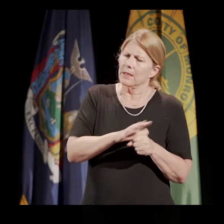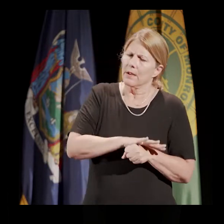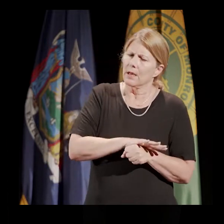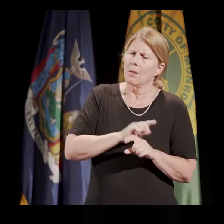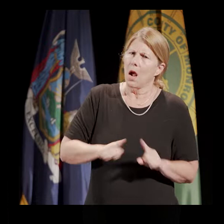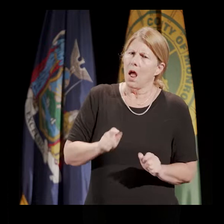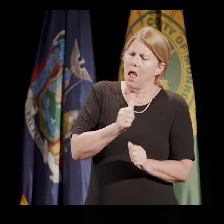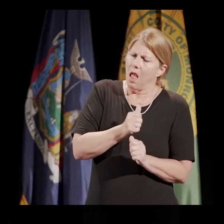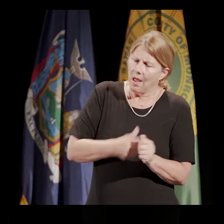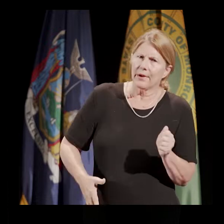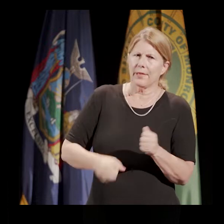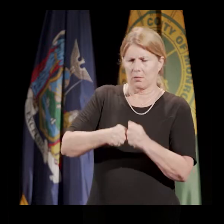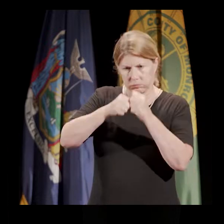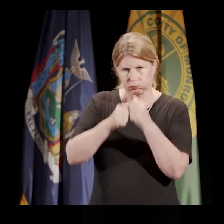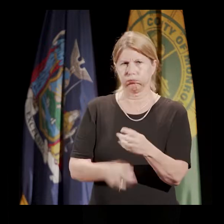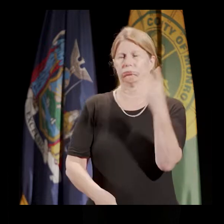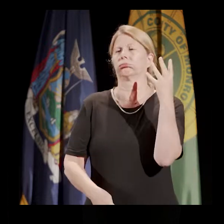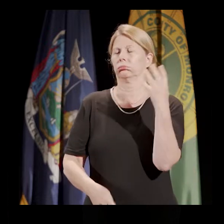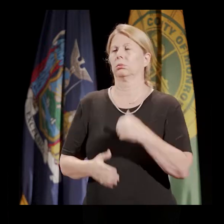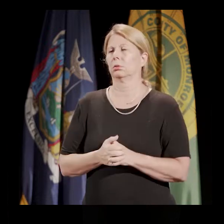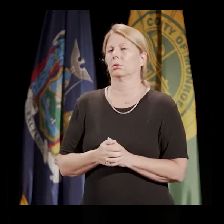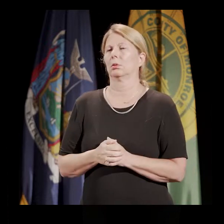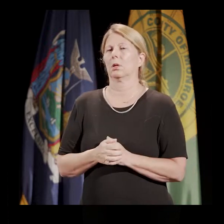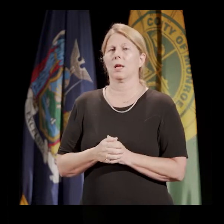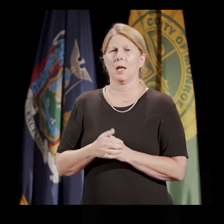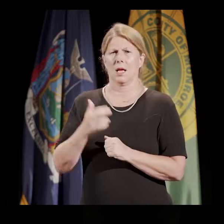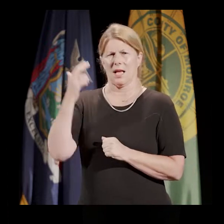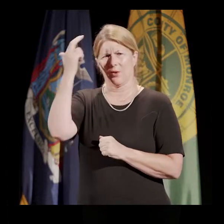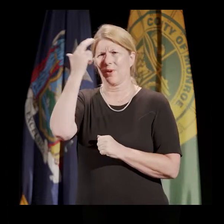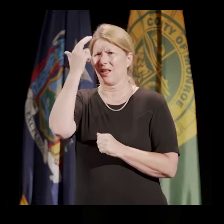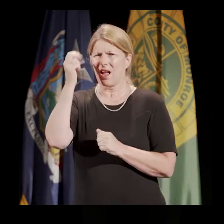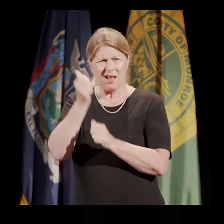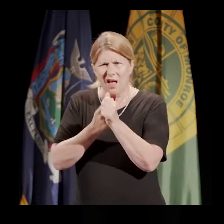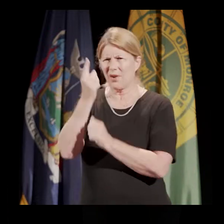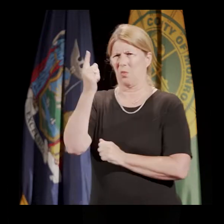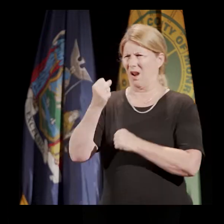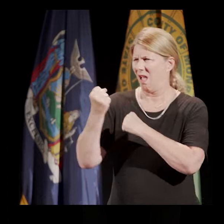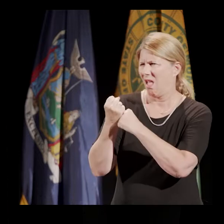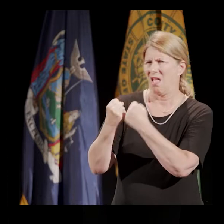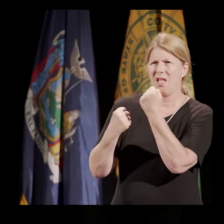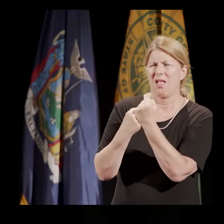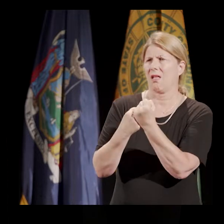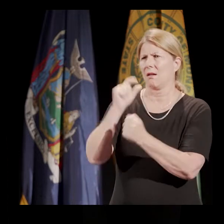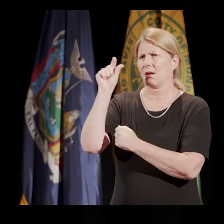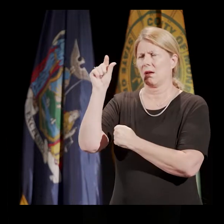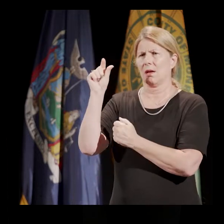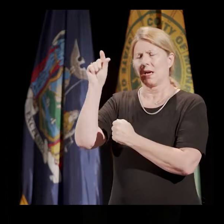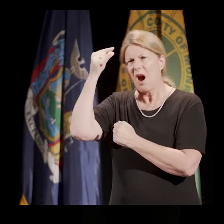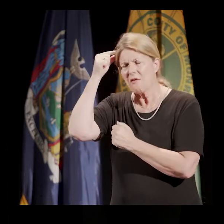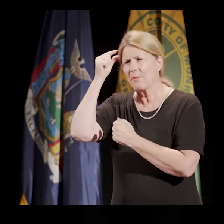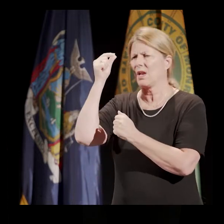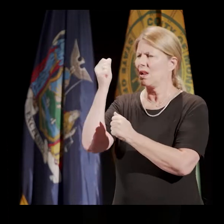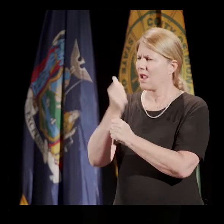everything. I realized a lot of people were all in for Rochester. Even the state government. On my first